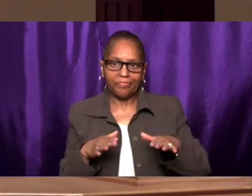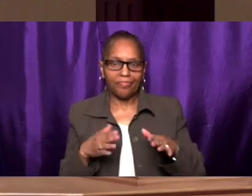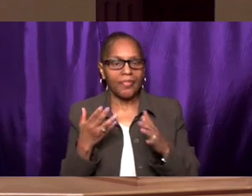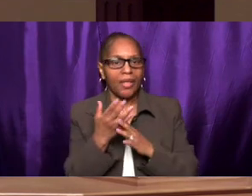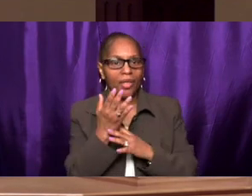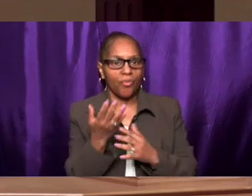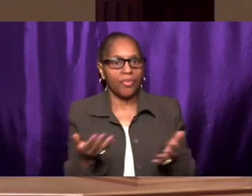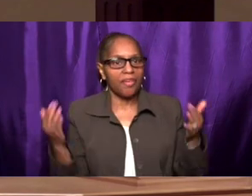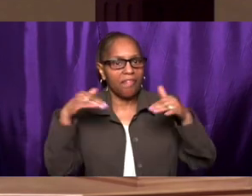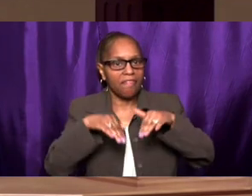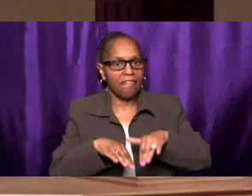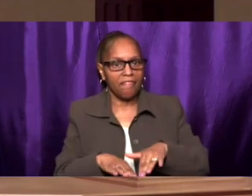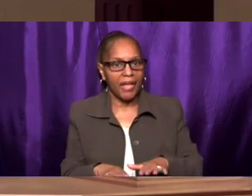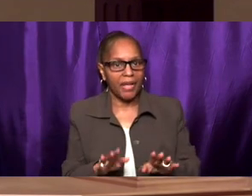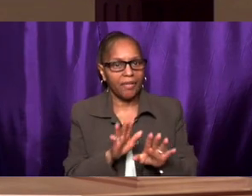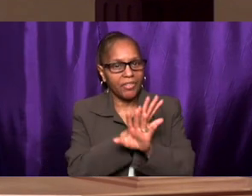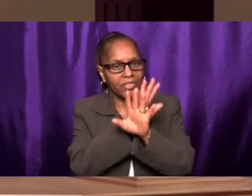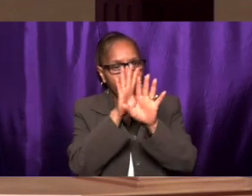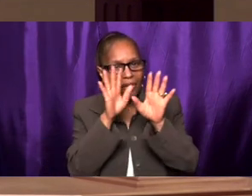through the valley of the shadow of